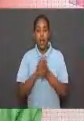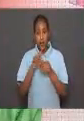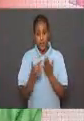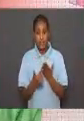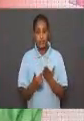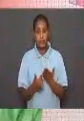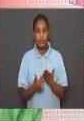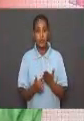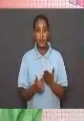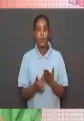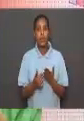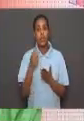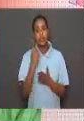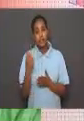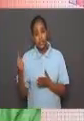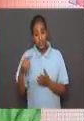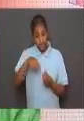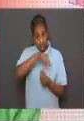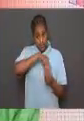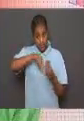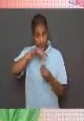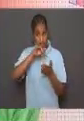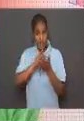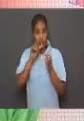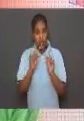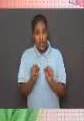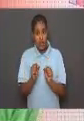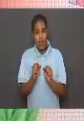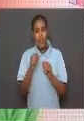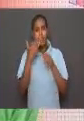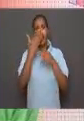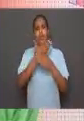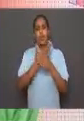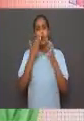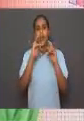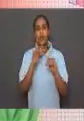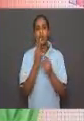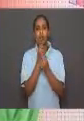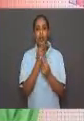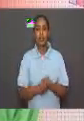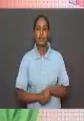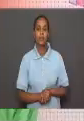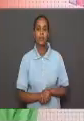However, certain environments can have a limited amount of nutrients.